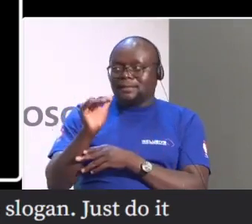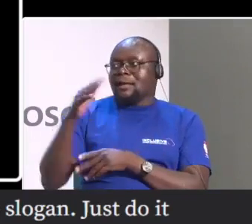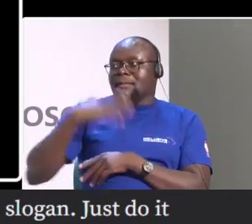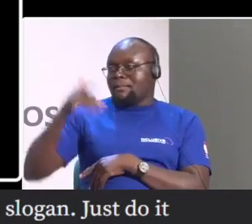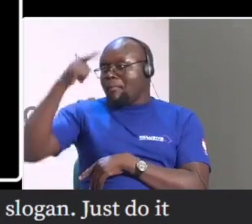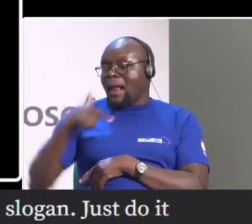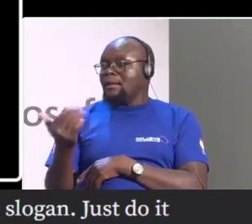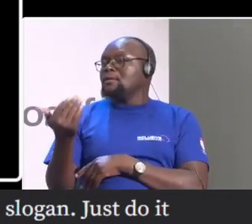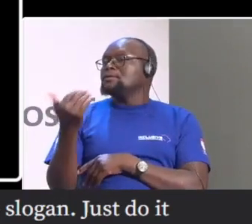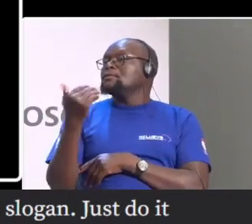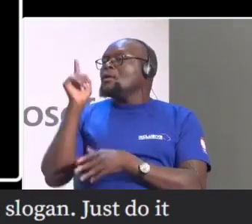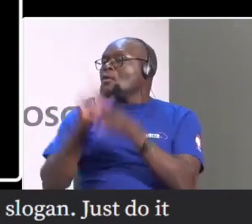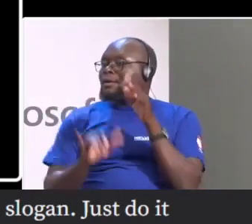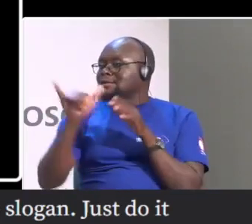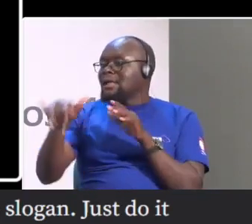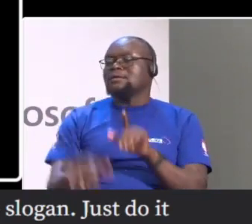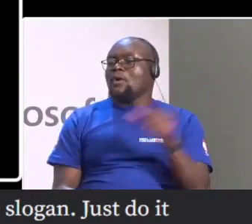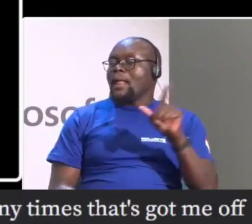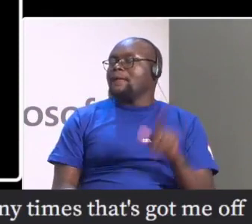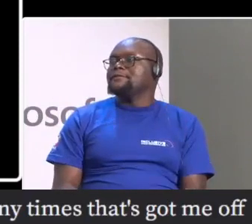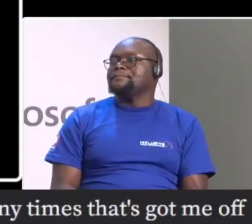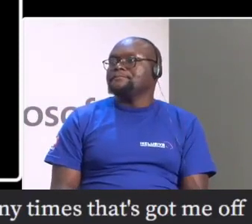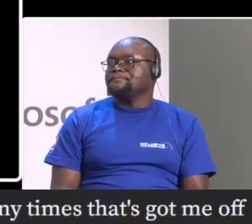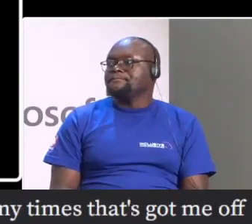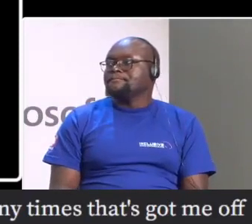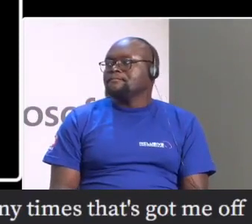in the room. But what's that on the left?